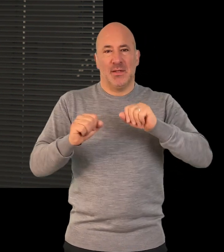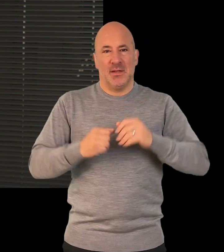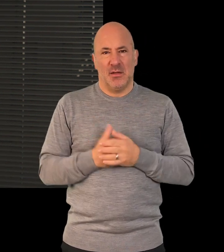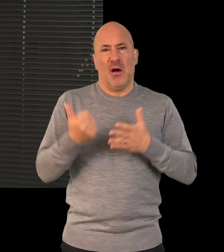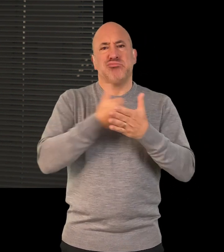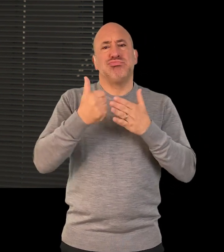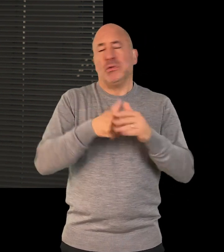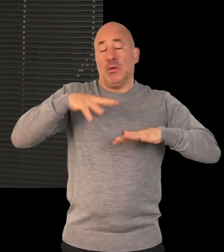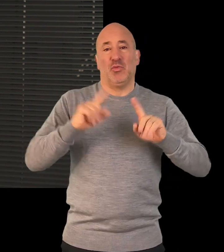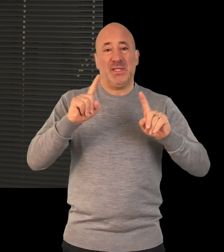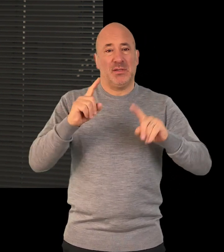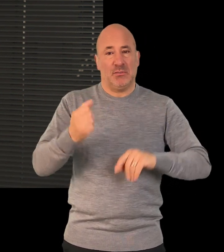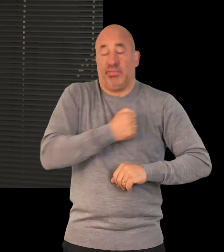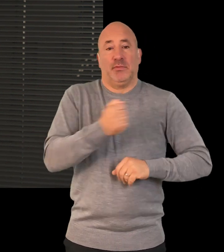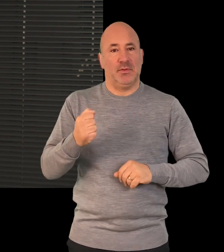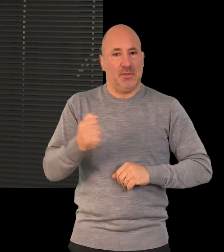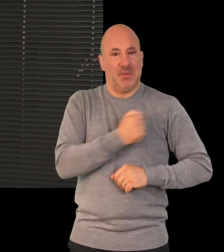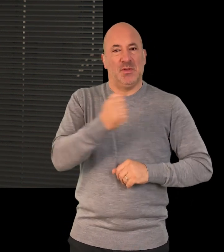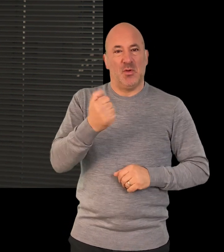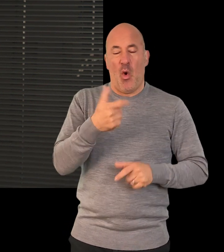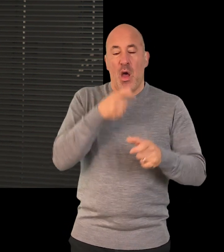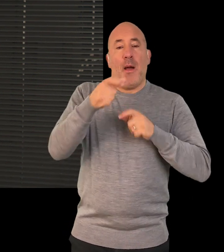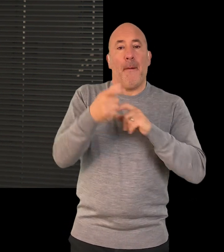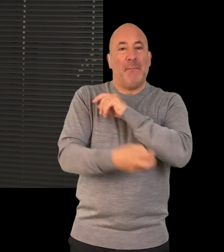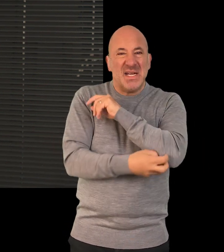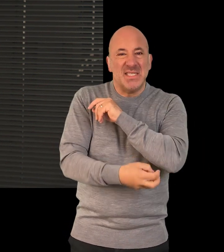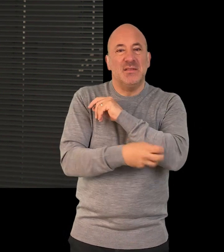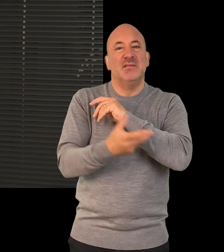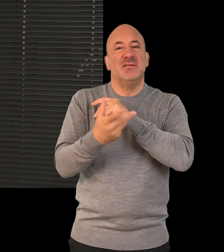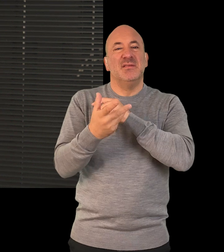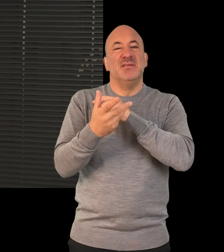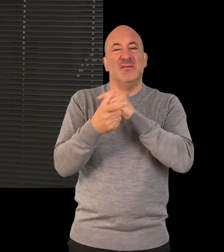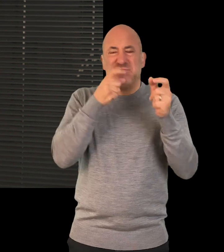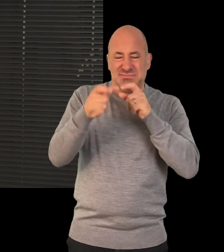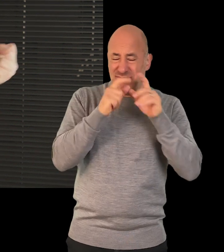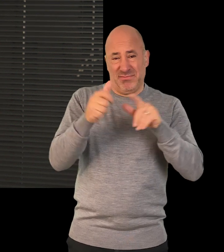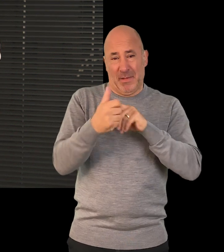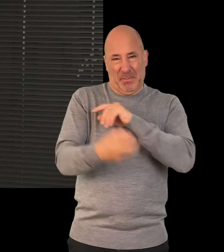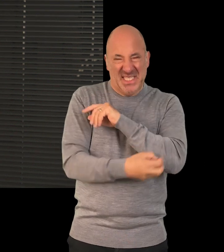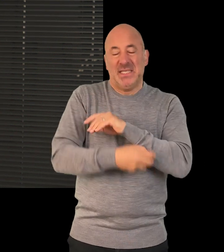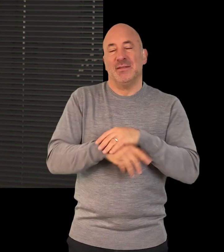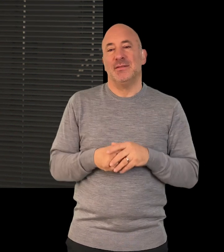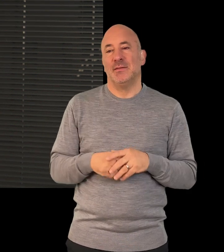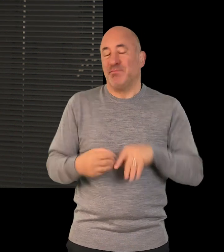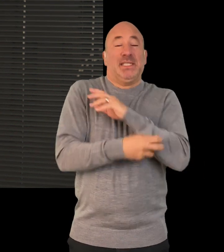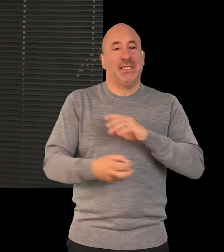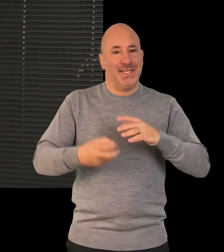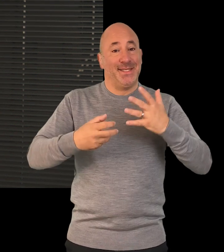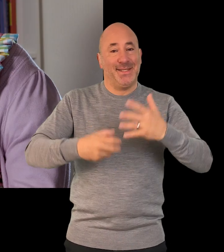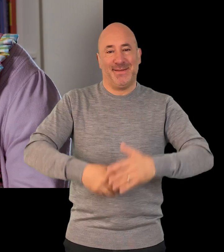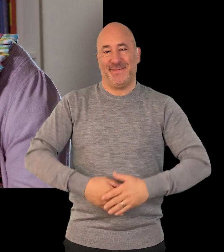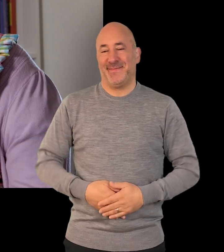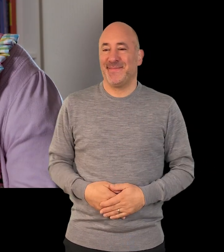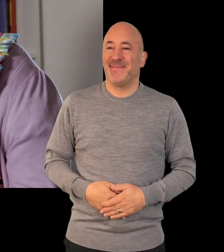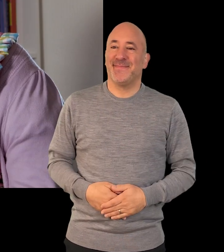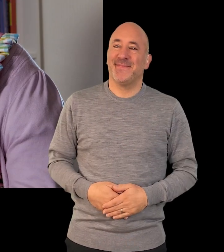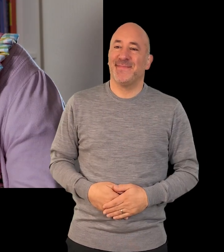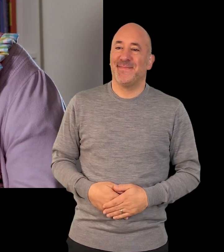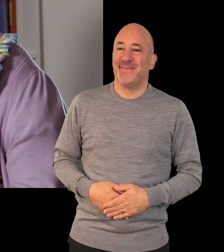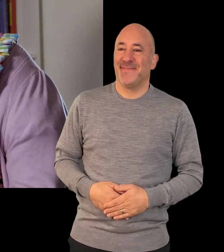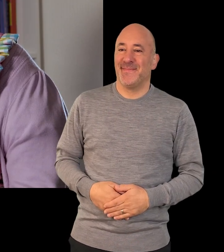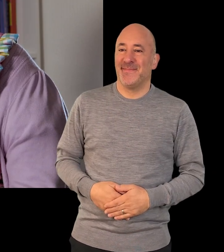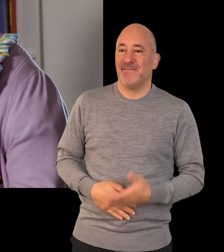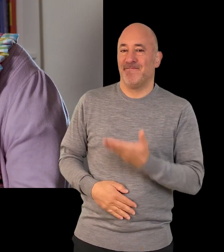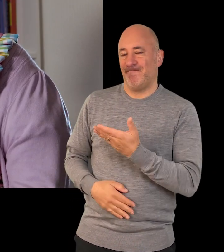is banging my chest. Biscuit. And my most frequent vocal tic is the word biscuit. Biscuit. So I'm Ruby